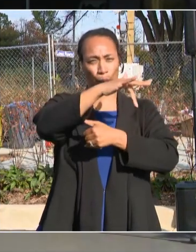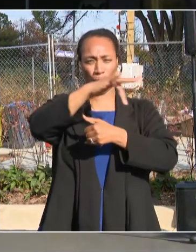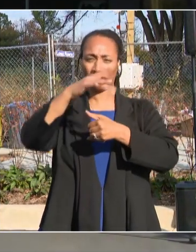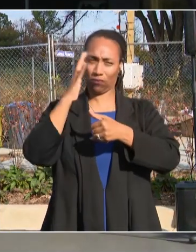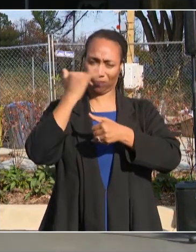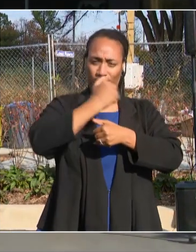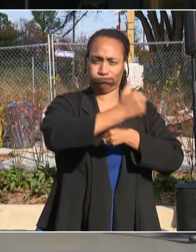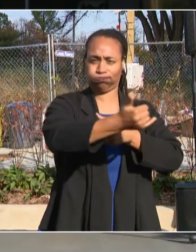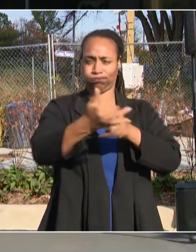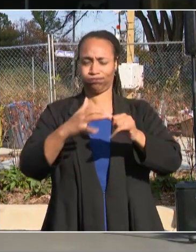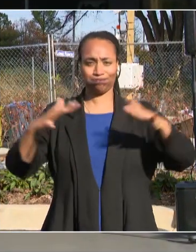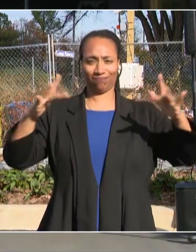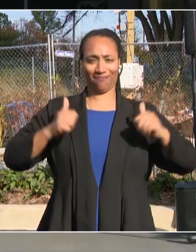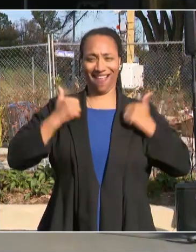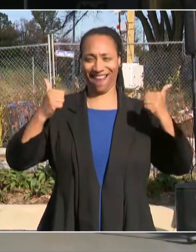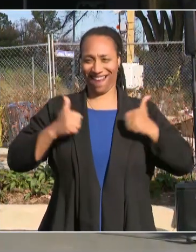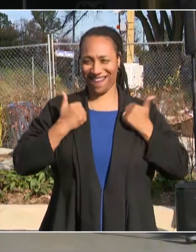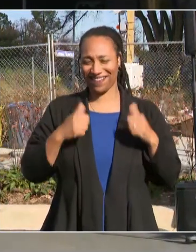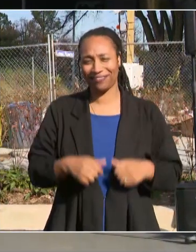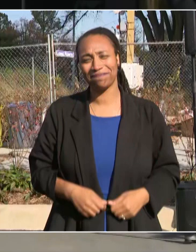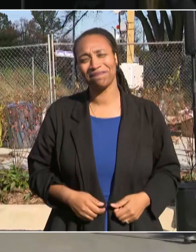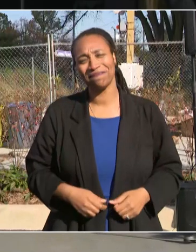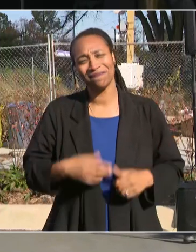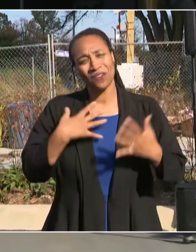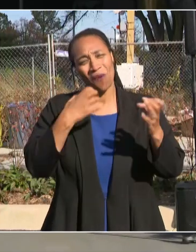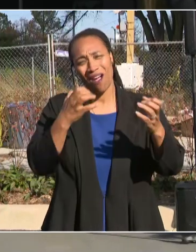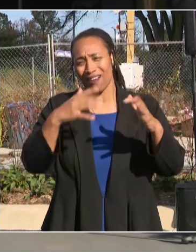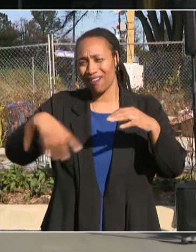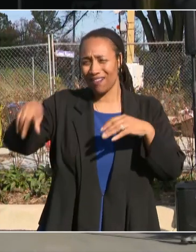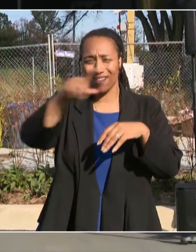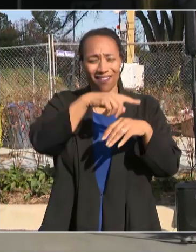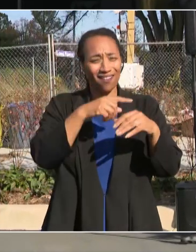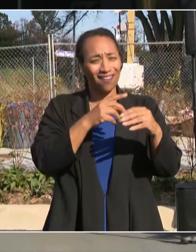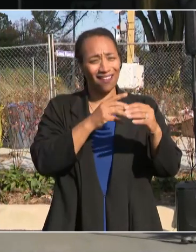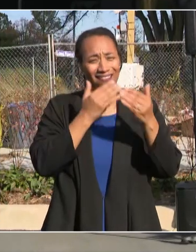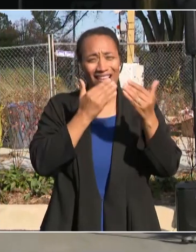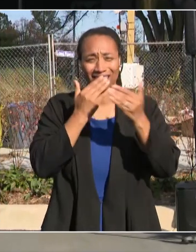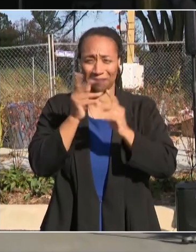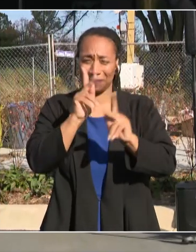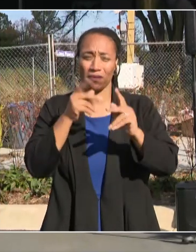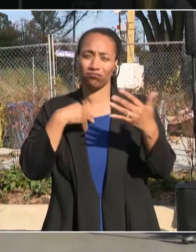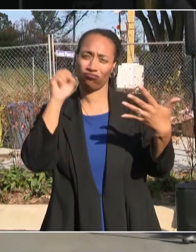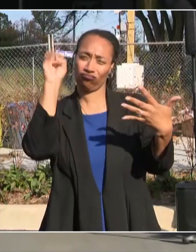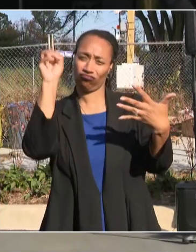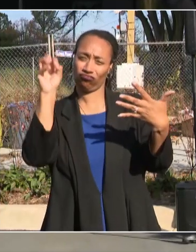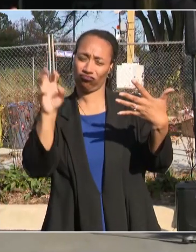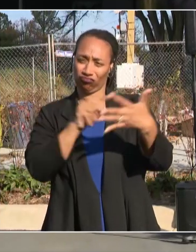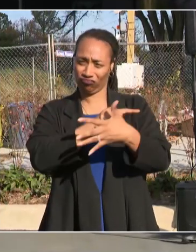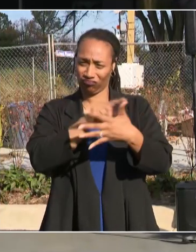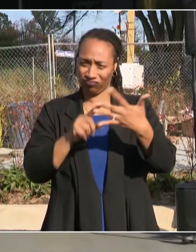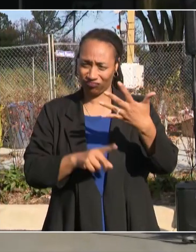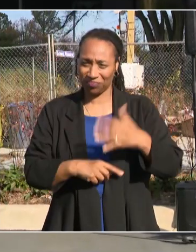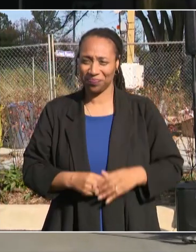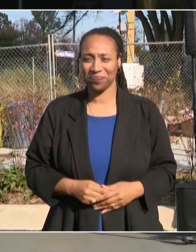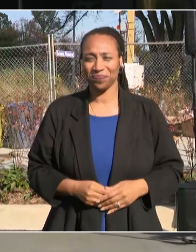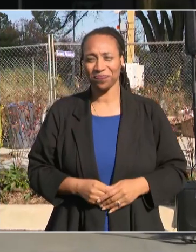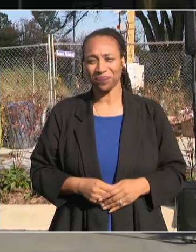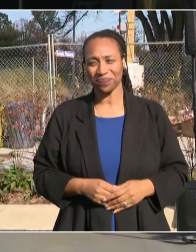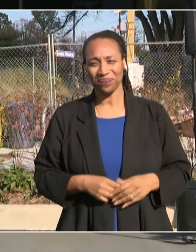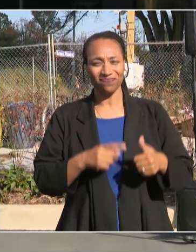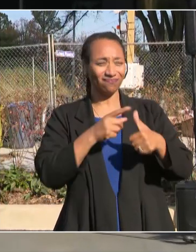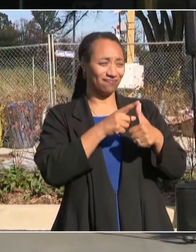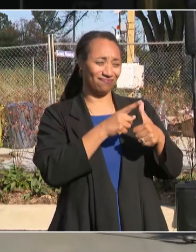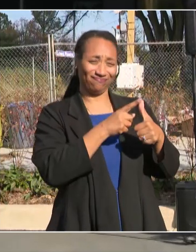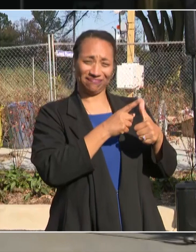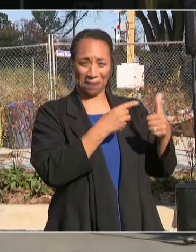already, but again, I'll reiterate some because it notes reiteration. First and foremost, obviously, our incredible Mayor Bowser and